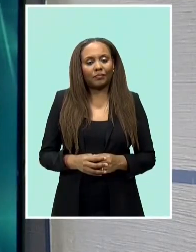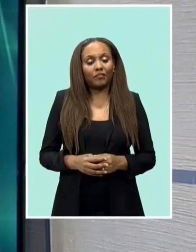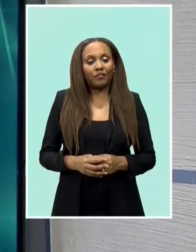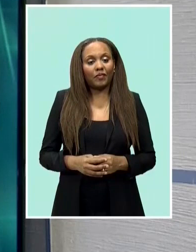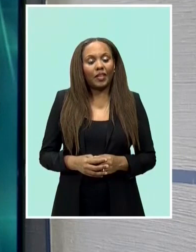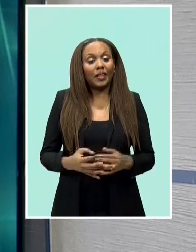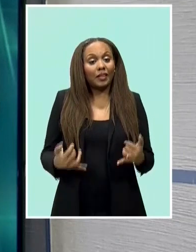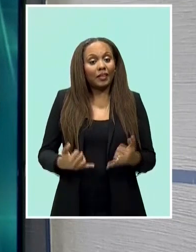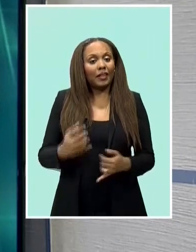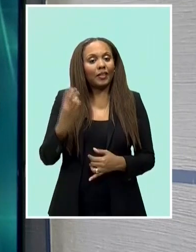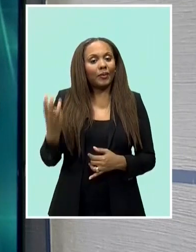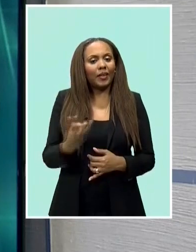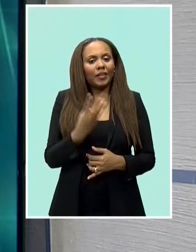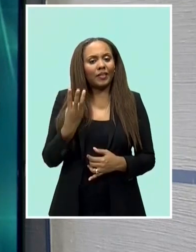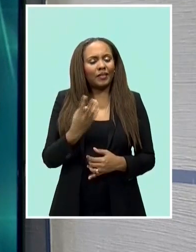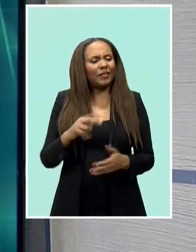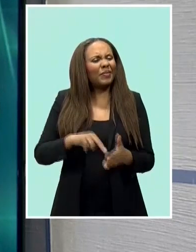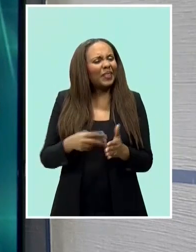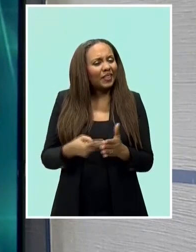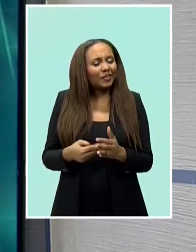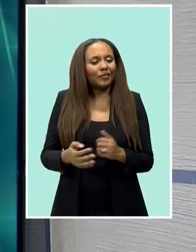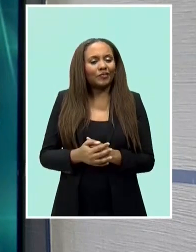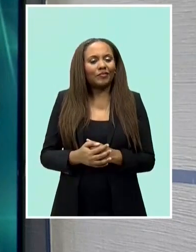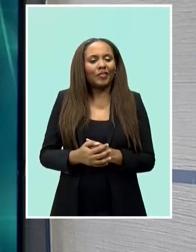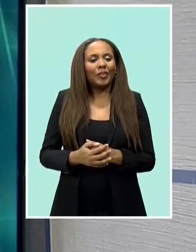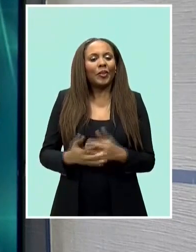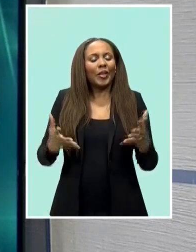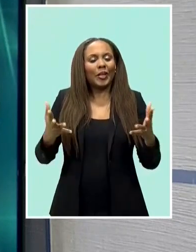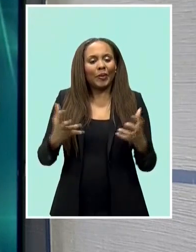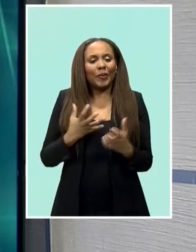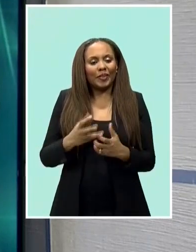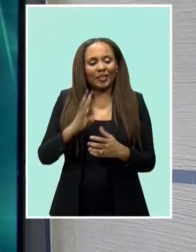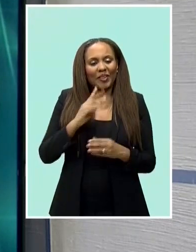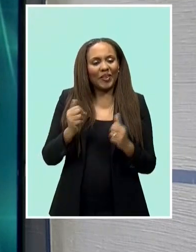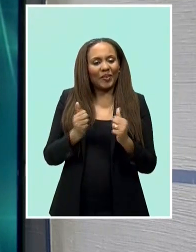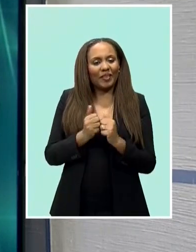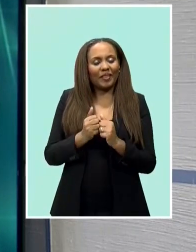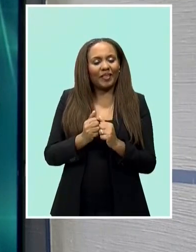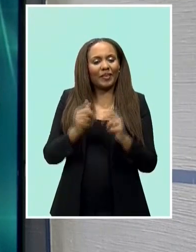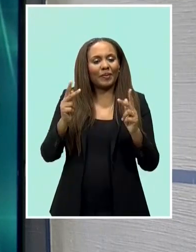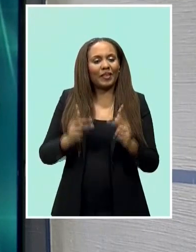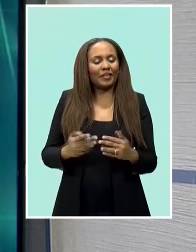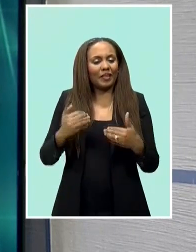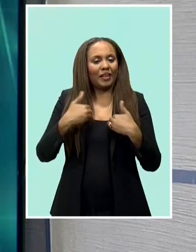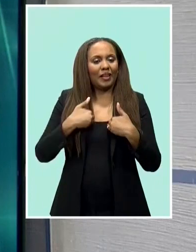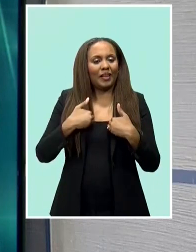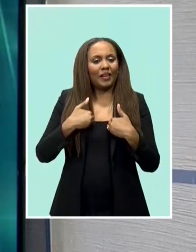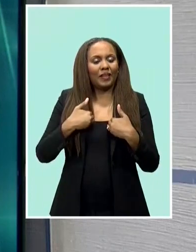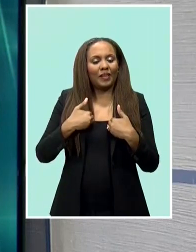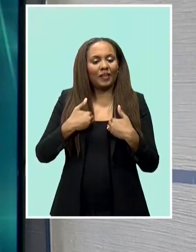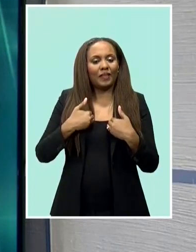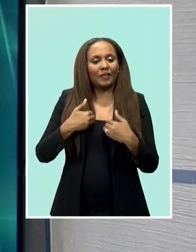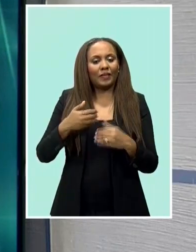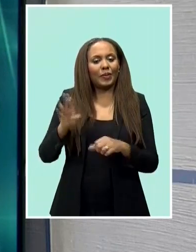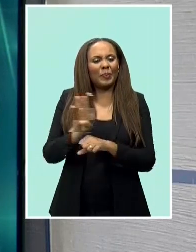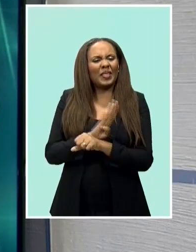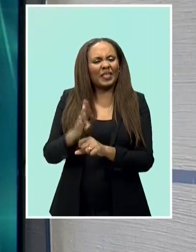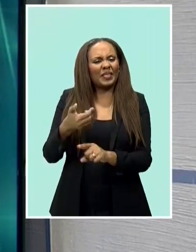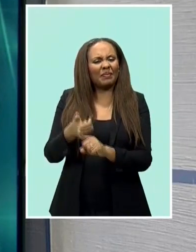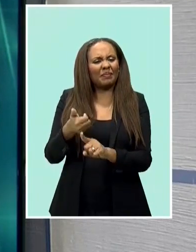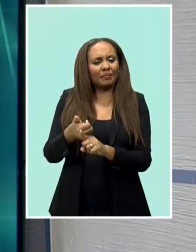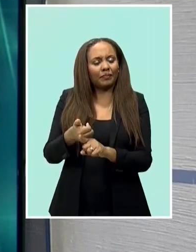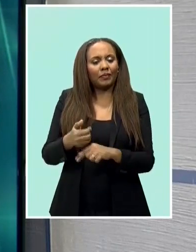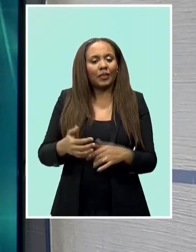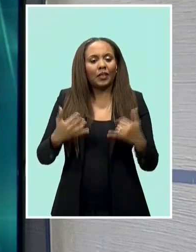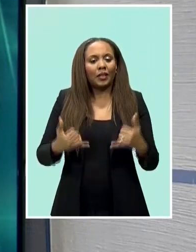It's Wednesday, so that means we will be looking at an entrepreneur who has benefited from the Youth Entrepreneurship Scheme. Tonight, we look at an